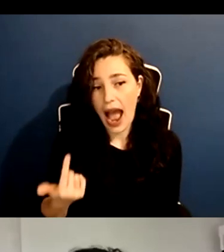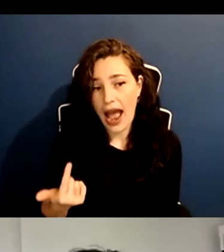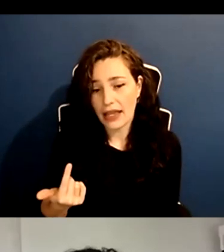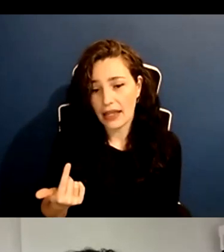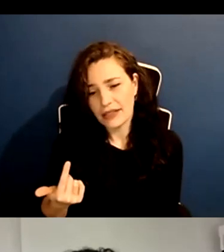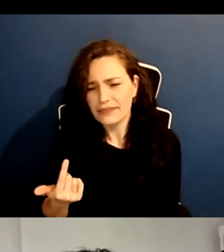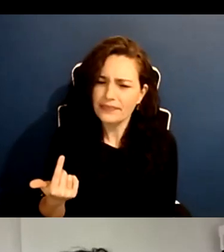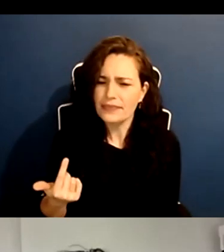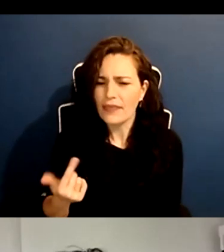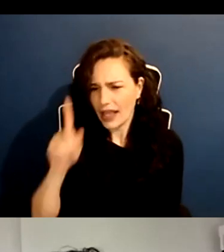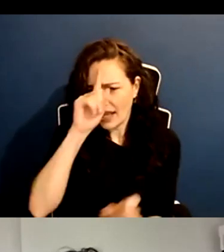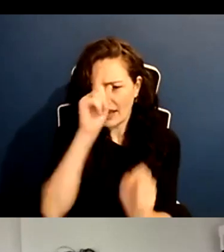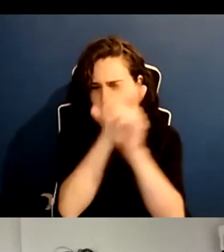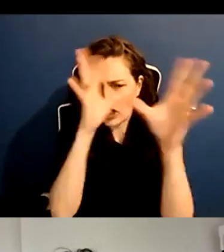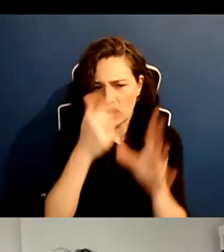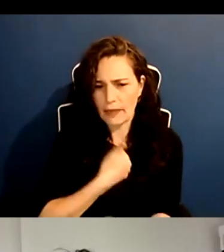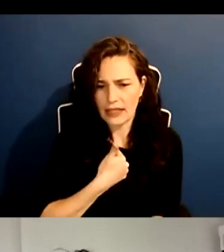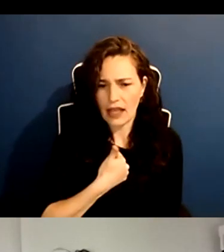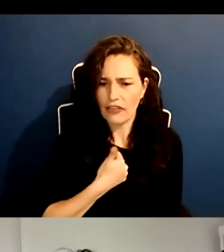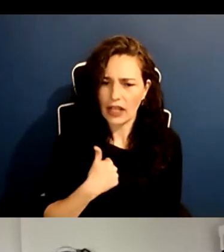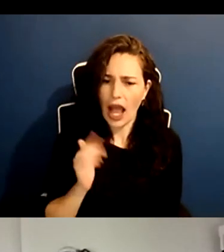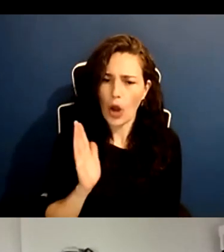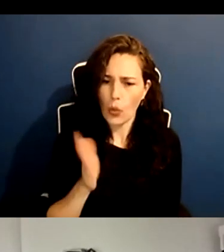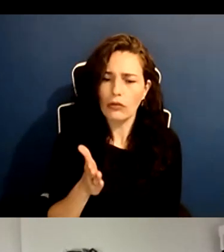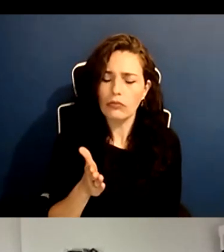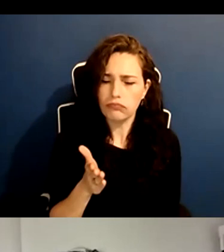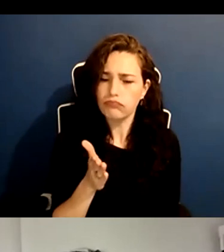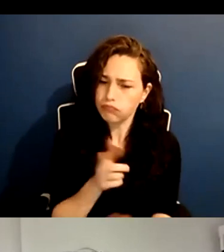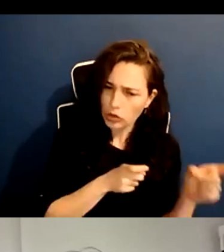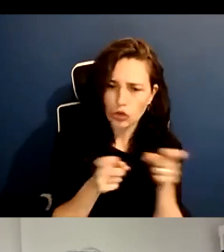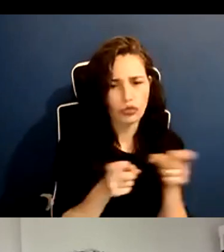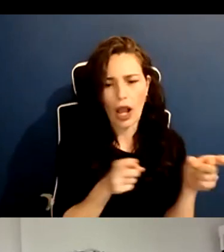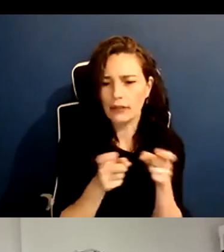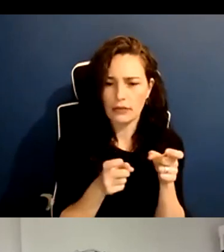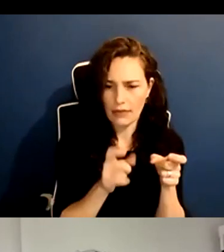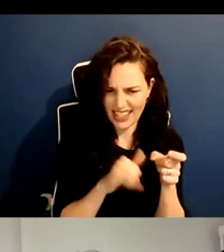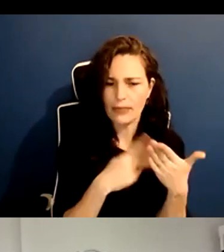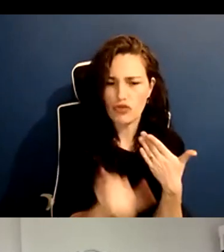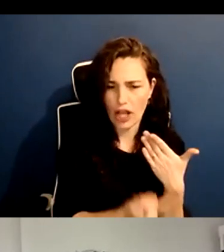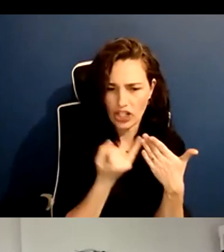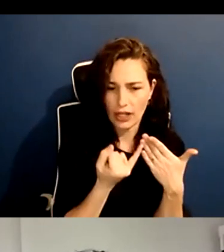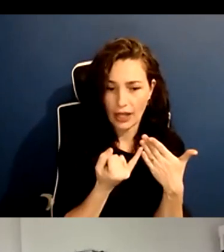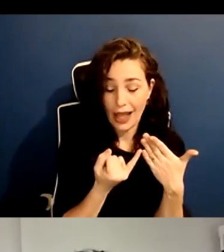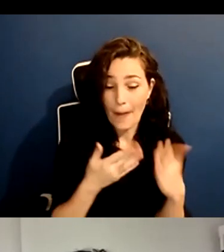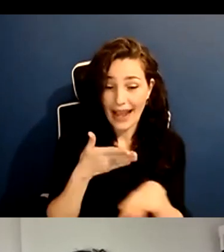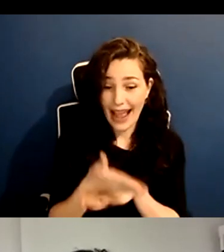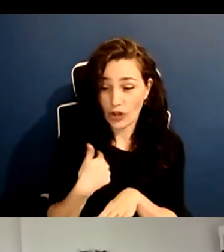I kind of saw myself as the director of the project. But I think once I met her and, you